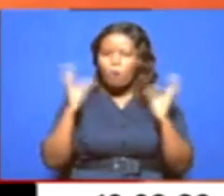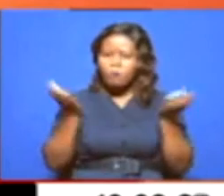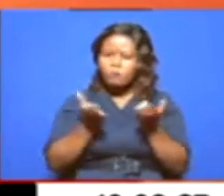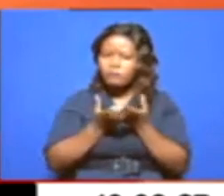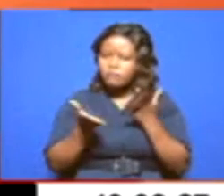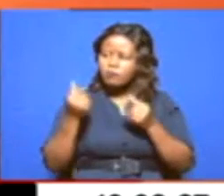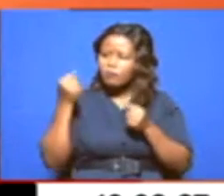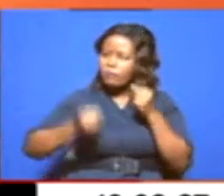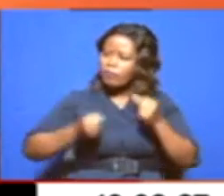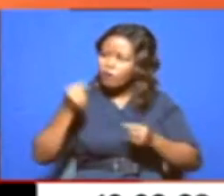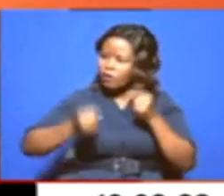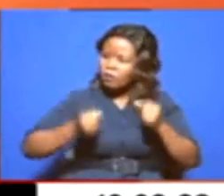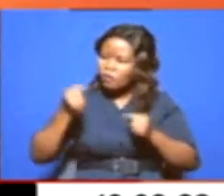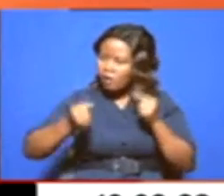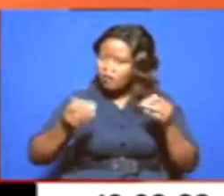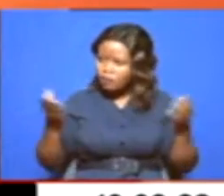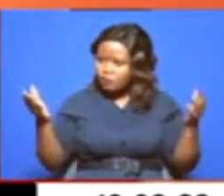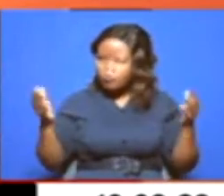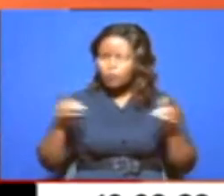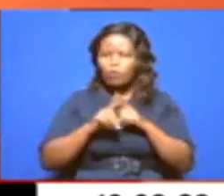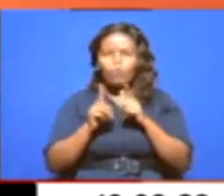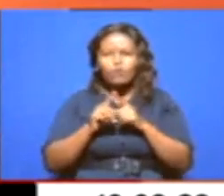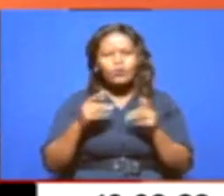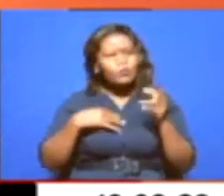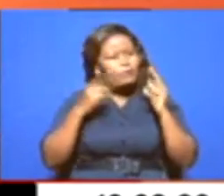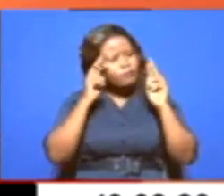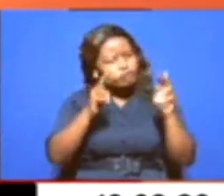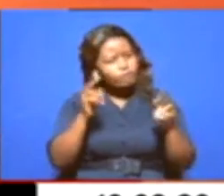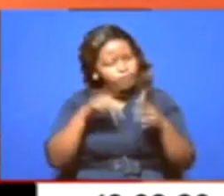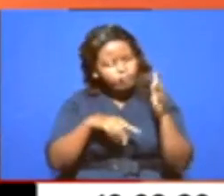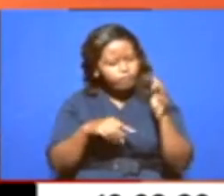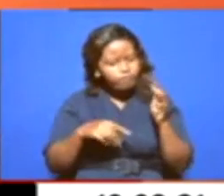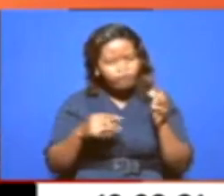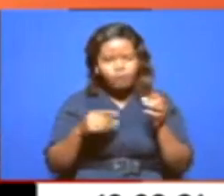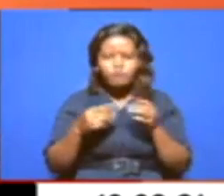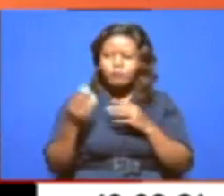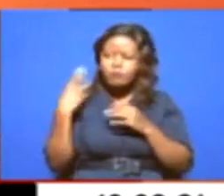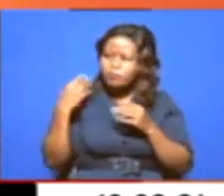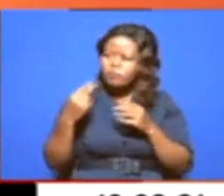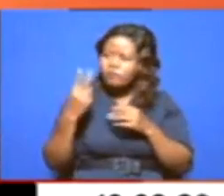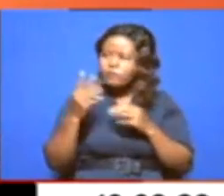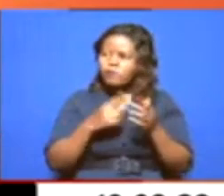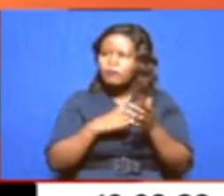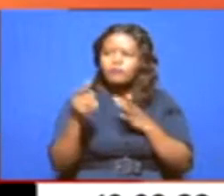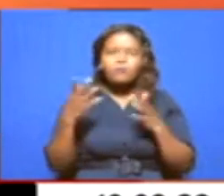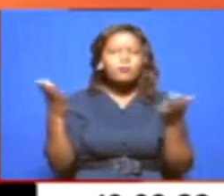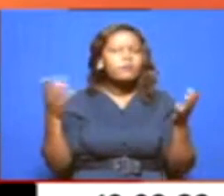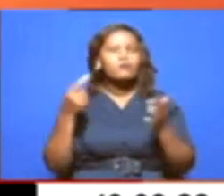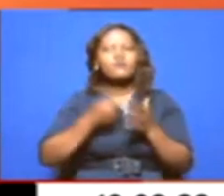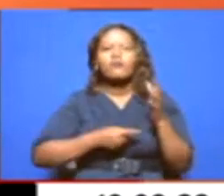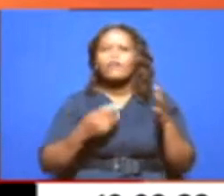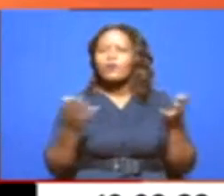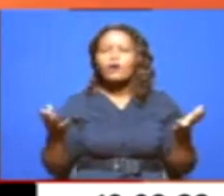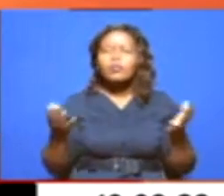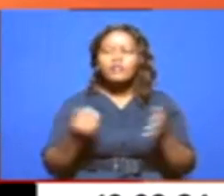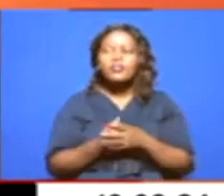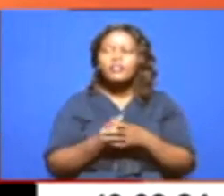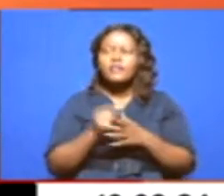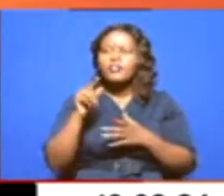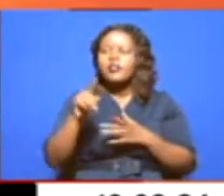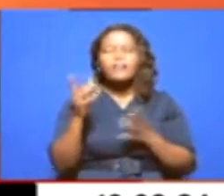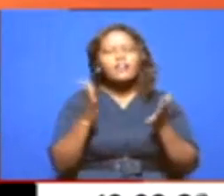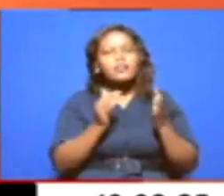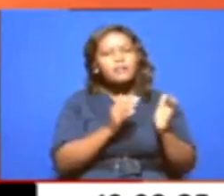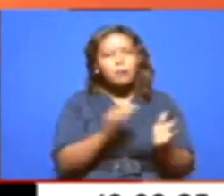things that I saw at the National Cross-Country Championships 2 weeks ago was the course at Lobo Village. First of all, you know, how was it designed